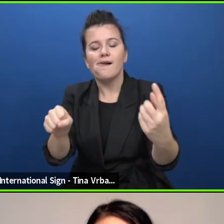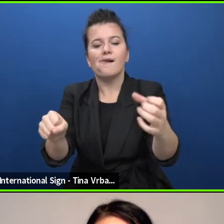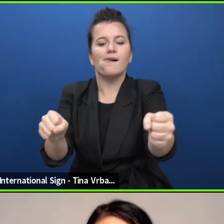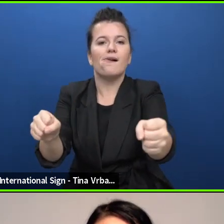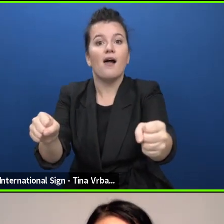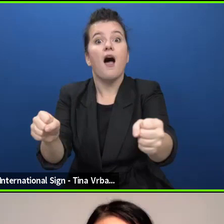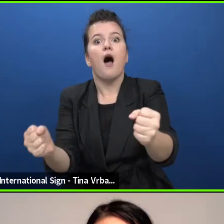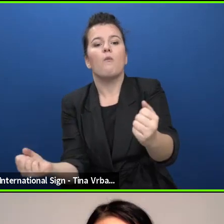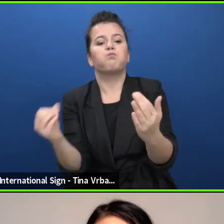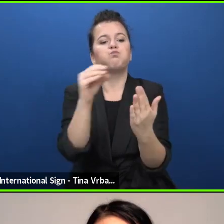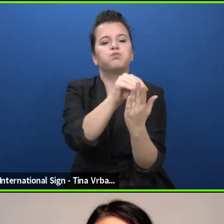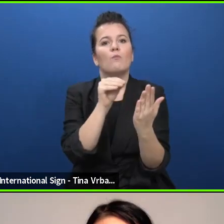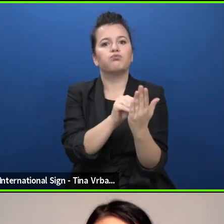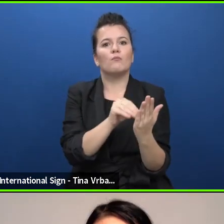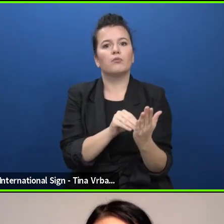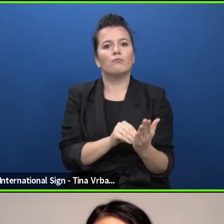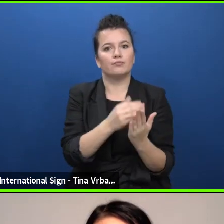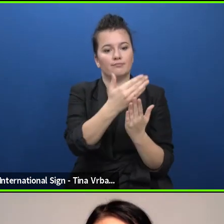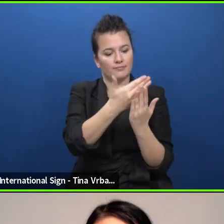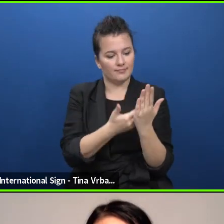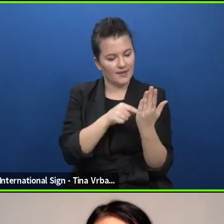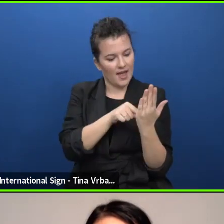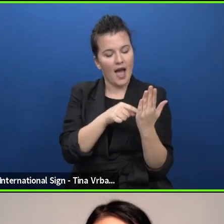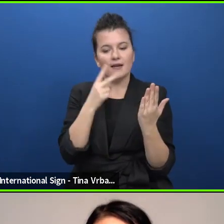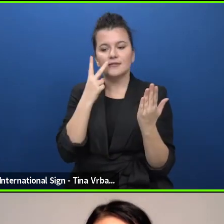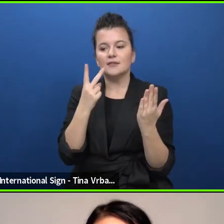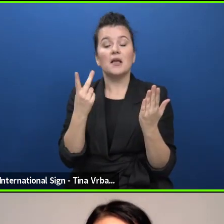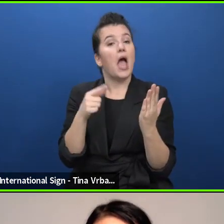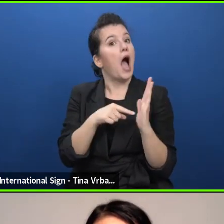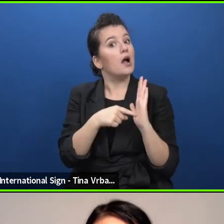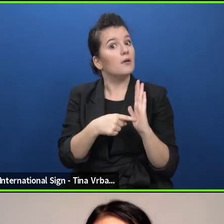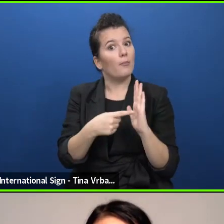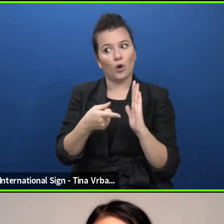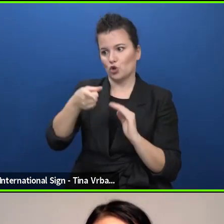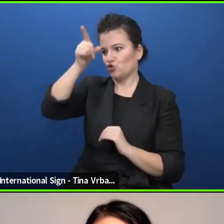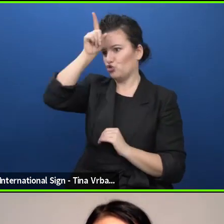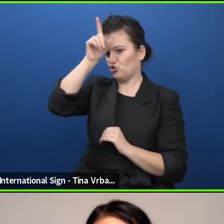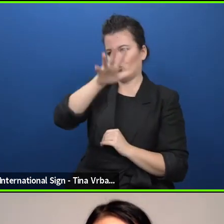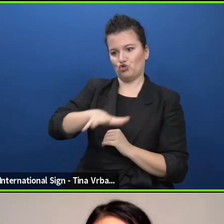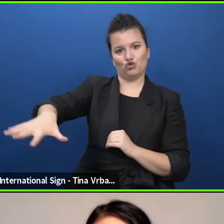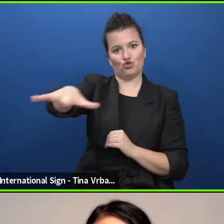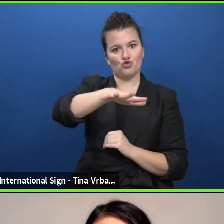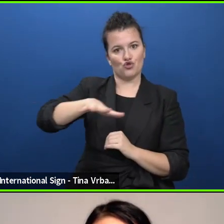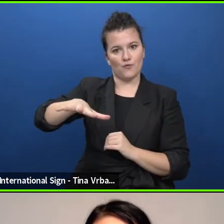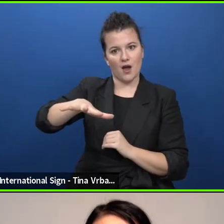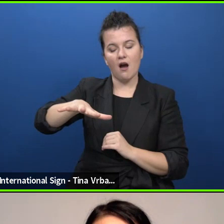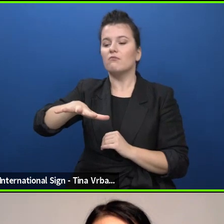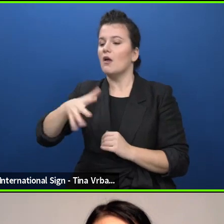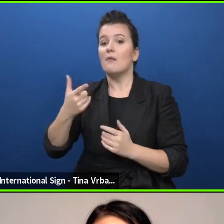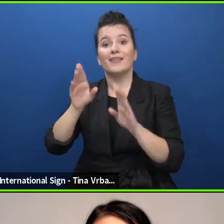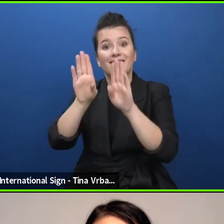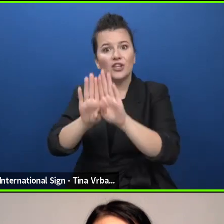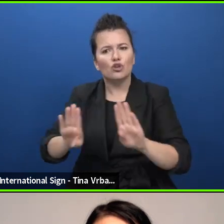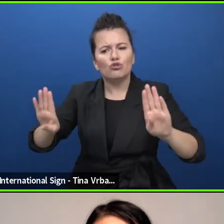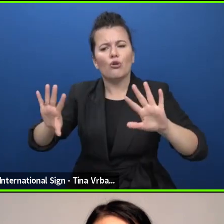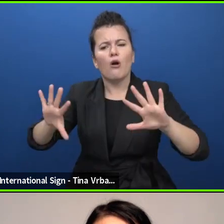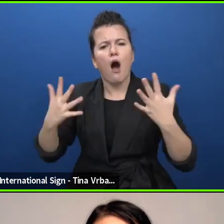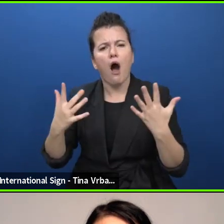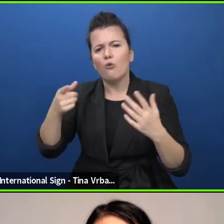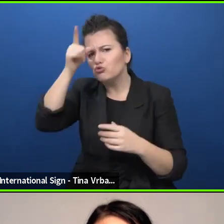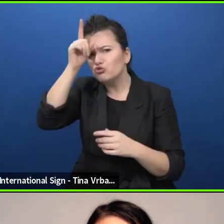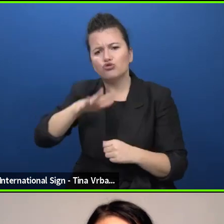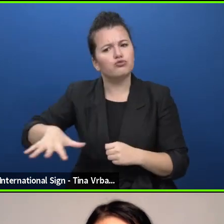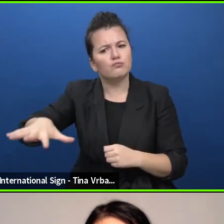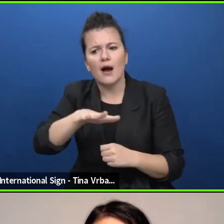look at the reality of the German performing arts and theatre situation in particular. Because,